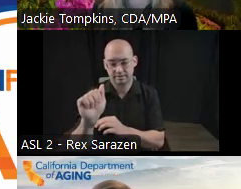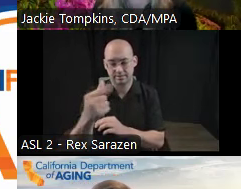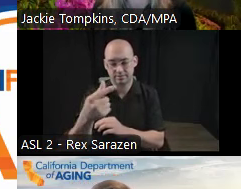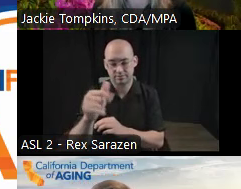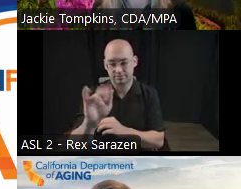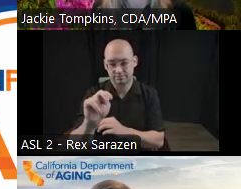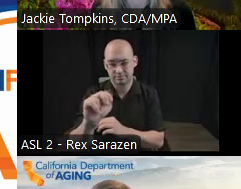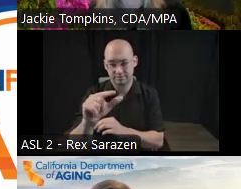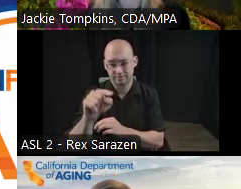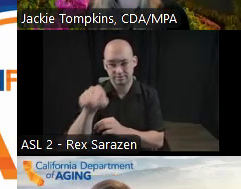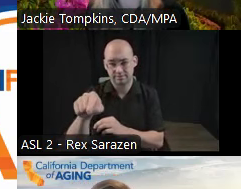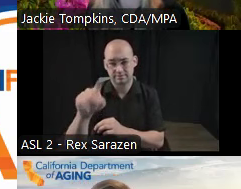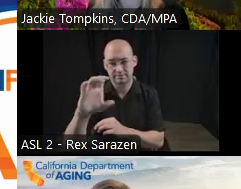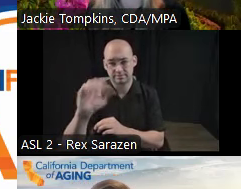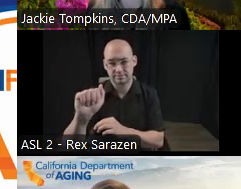engage@aging.ca.gov. Next slide.